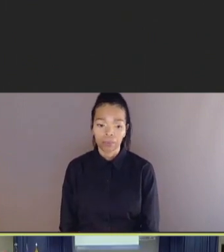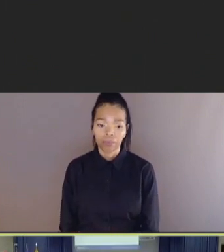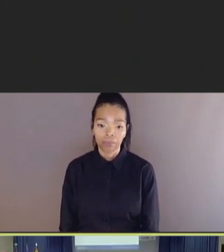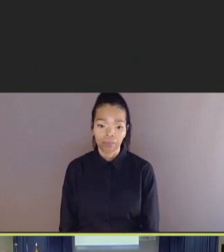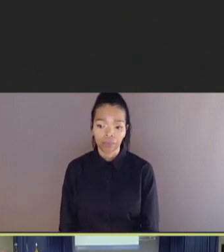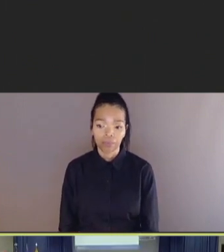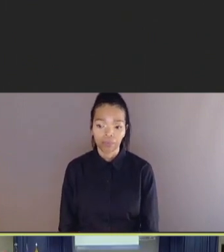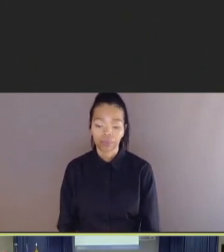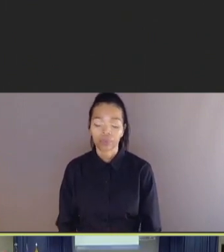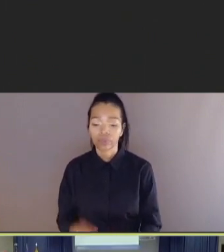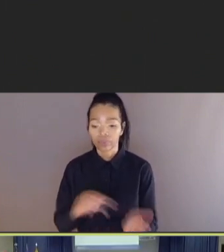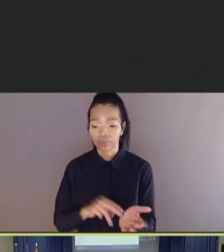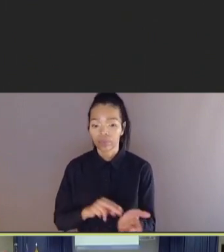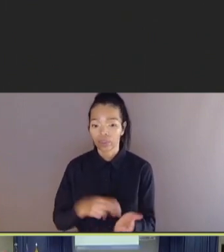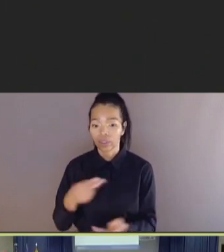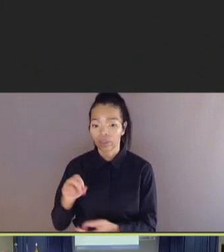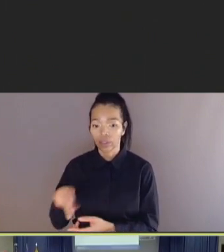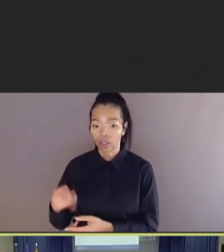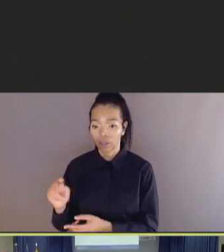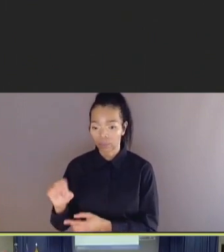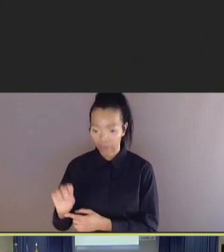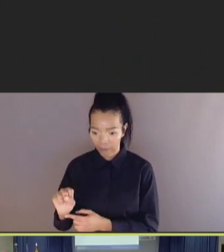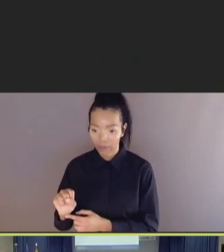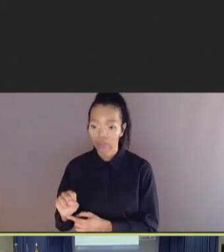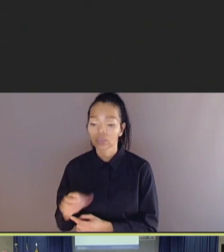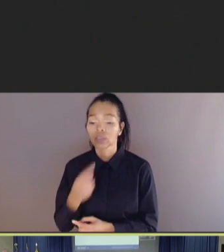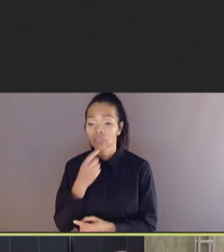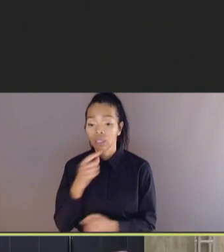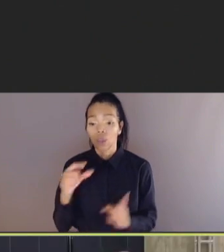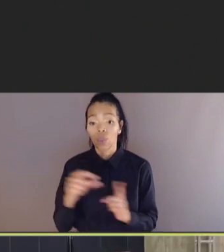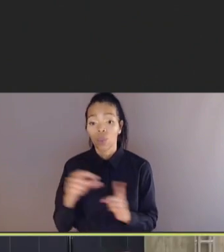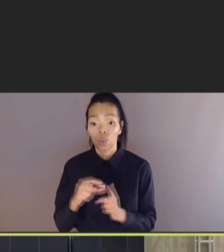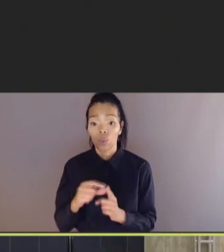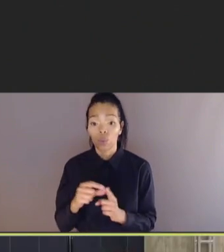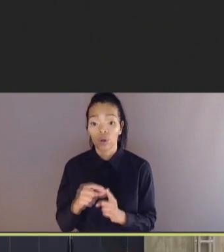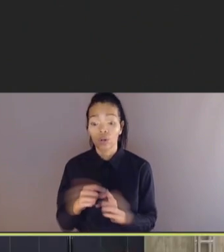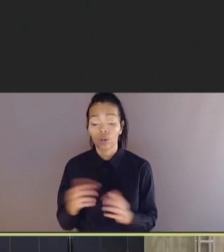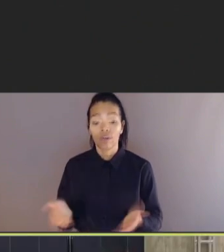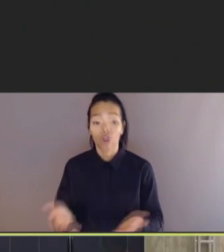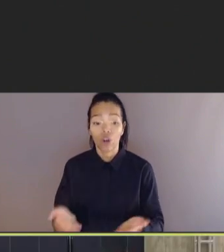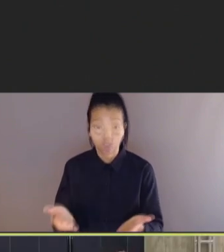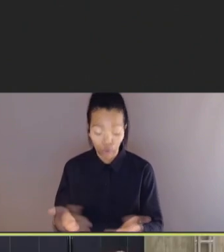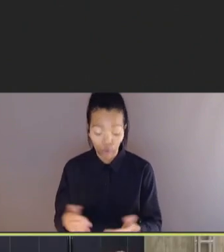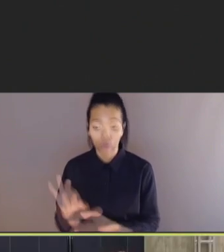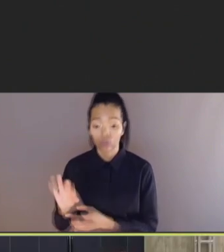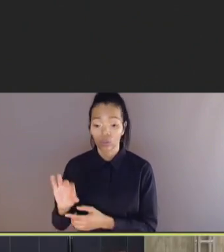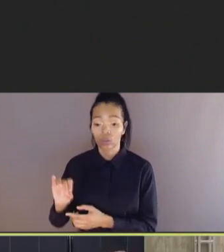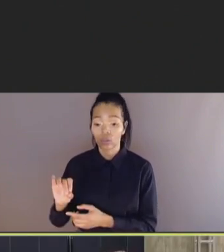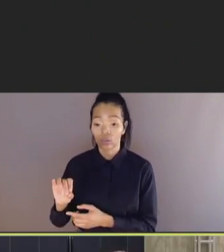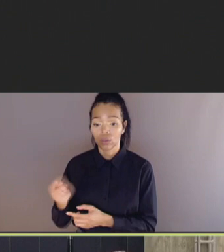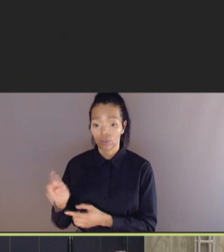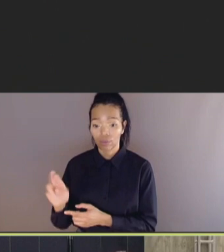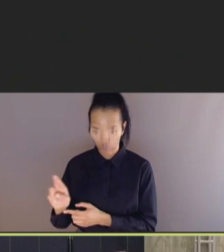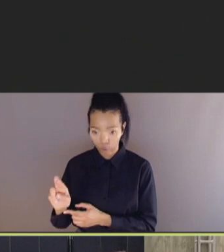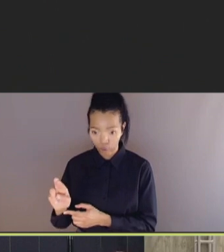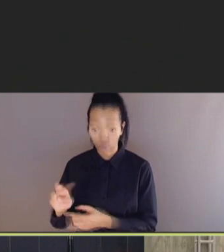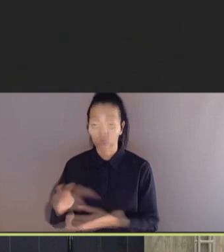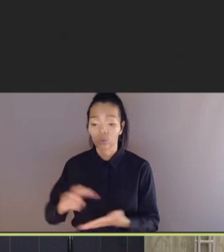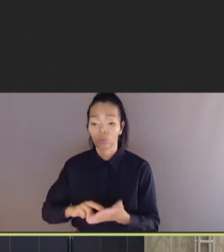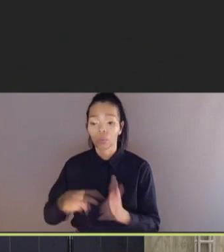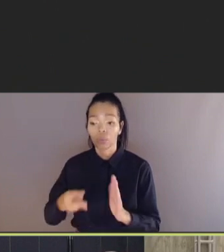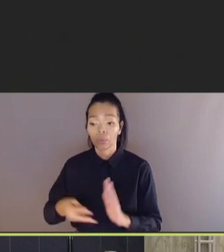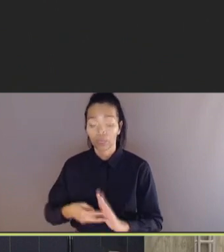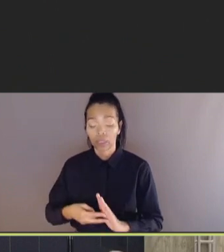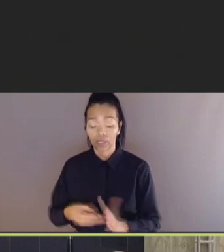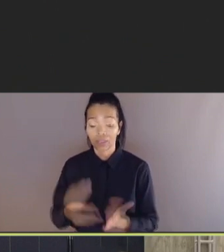Foster is a very broad word. You know, does foster mean intellectually? Does it mean financially?